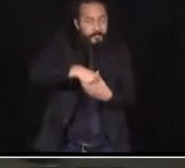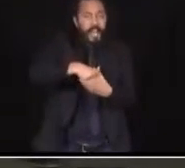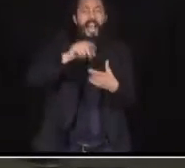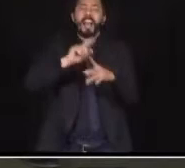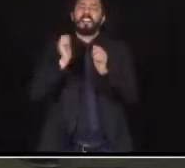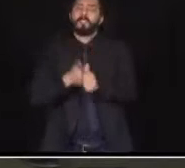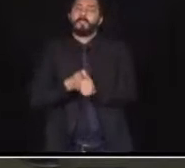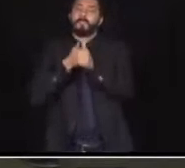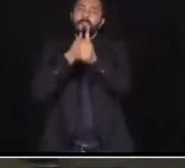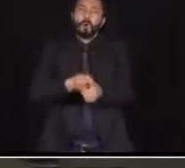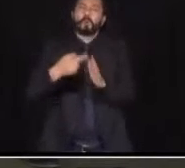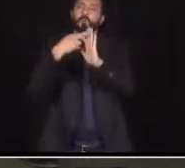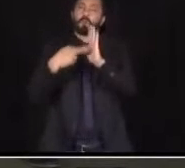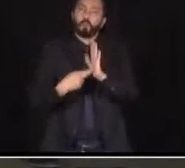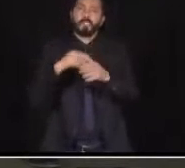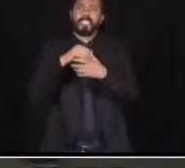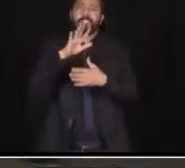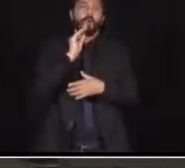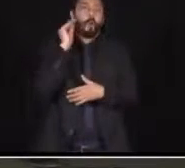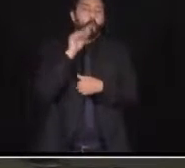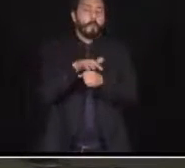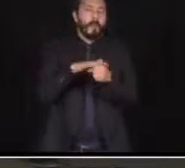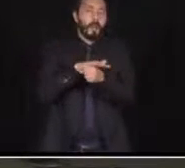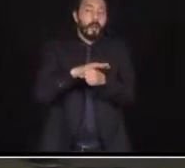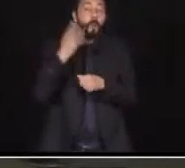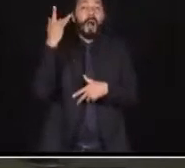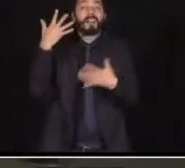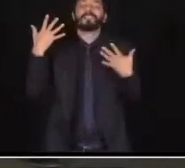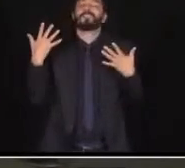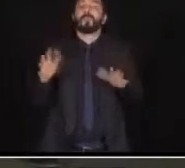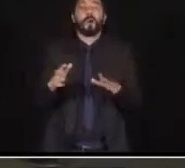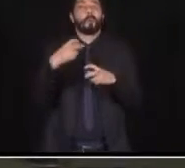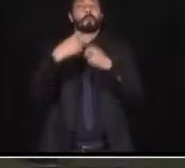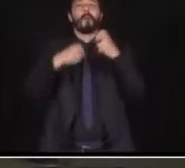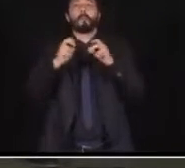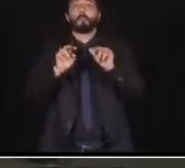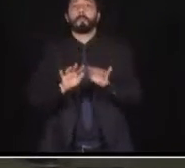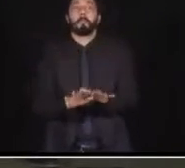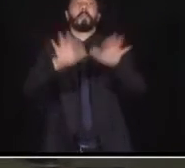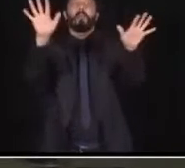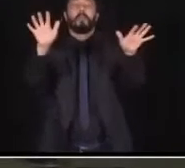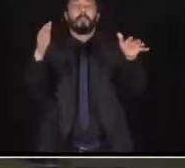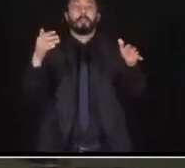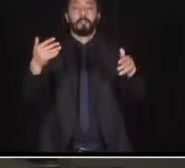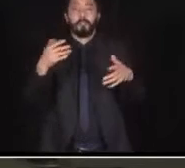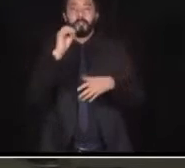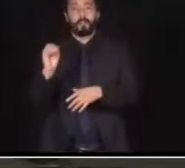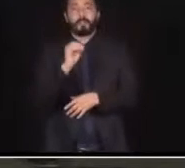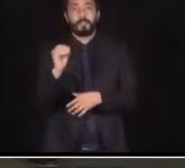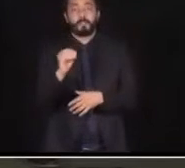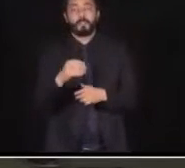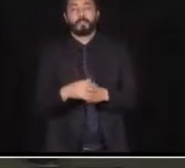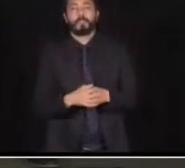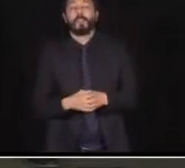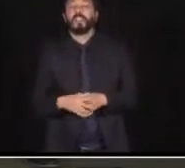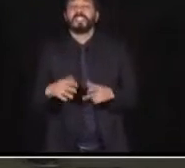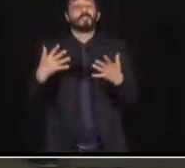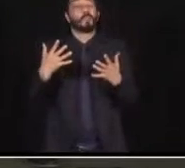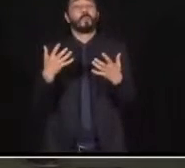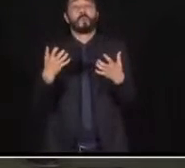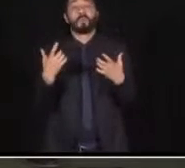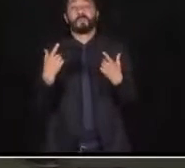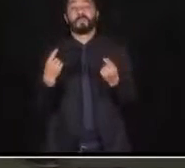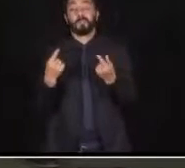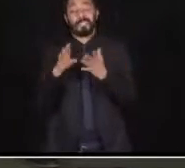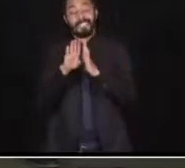region so that we don't end up with problems in other regions in Ontario. What we really want to do is bend this curve, get these